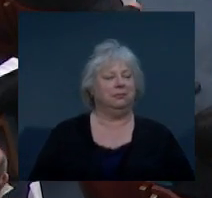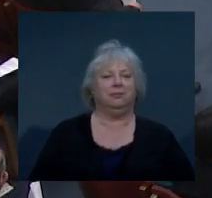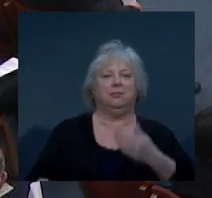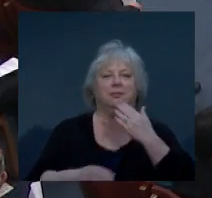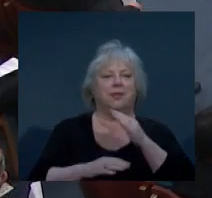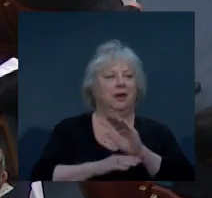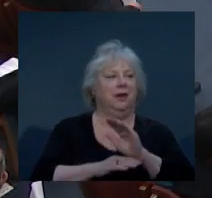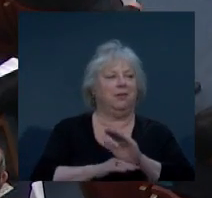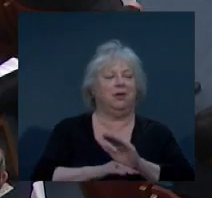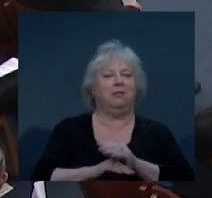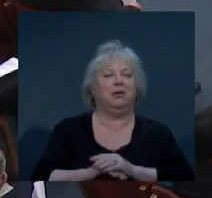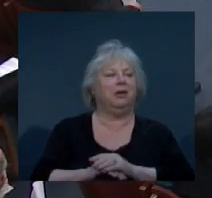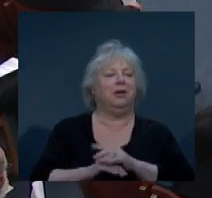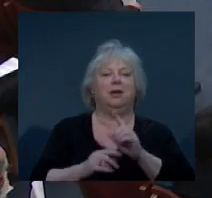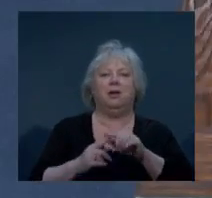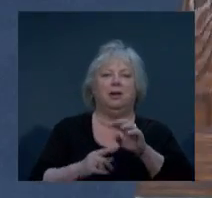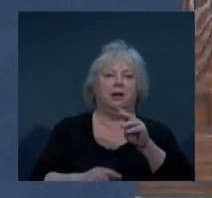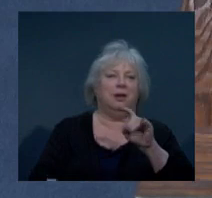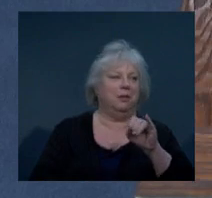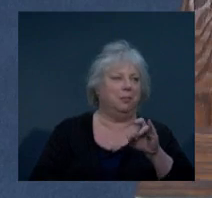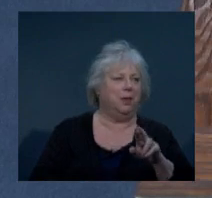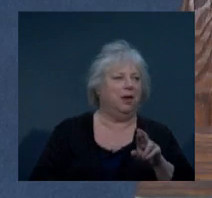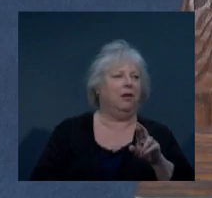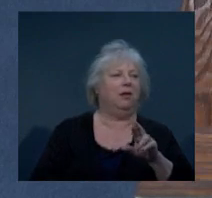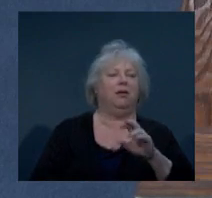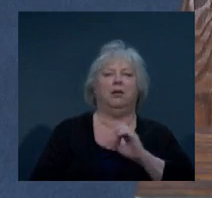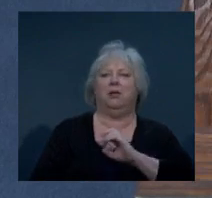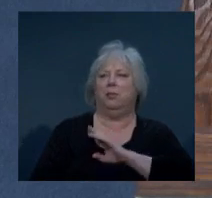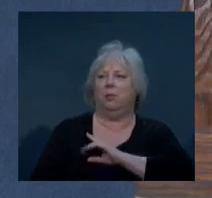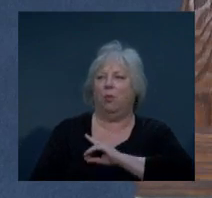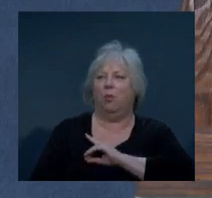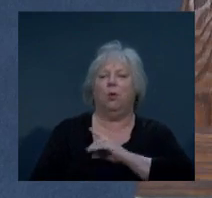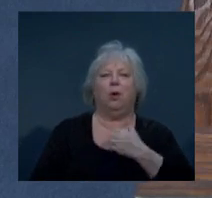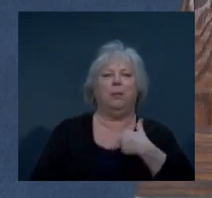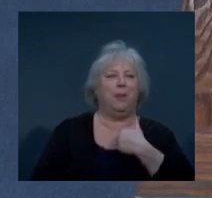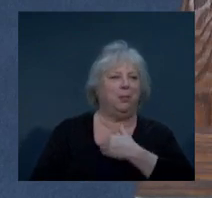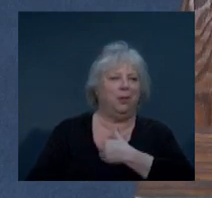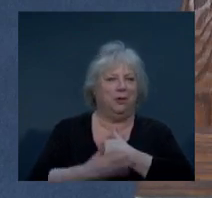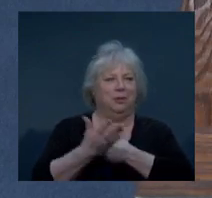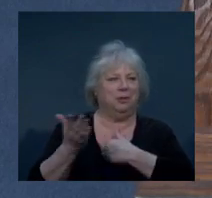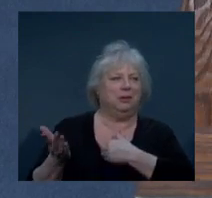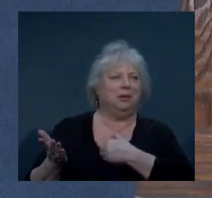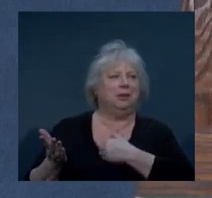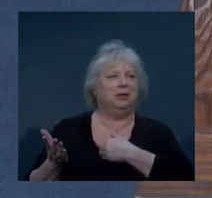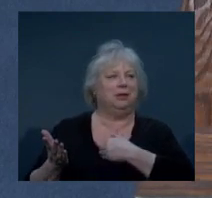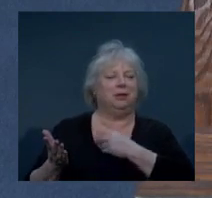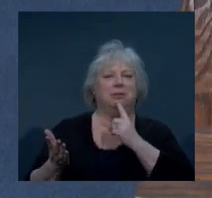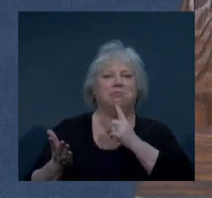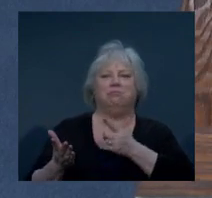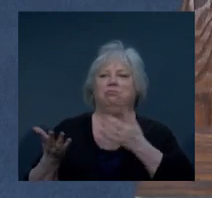Good afternoon to the mayor and board members. It's a pleasure and